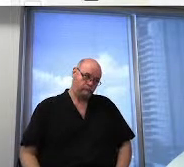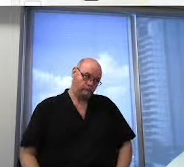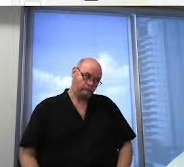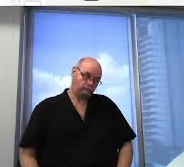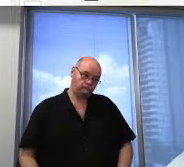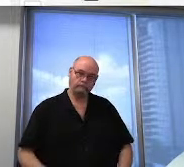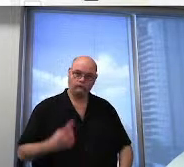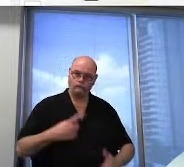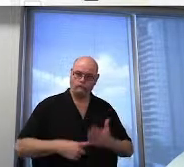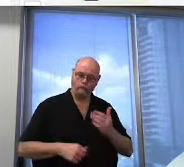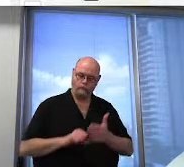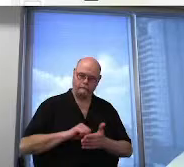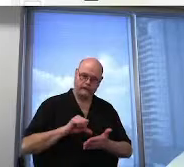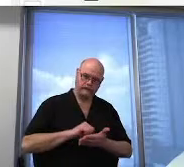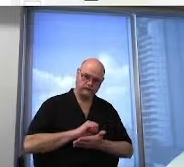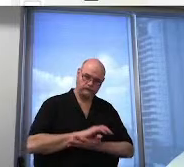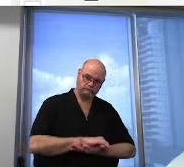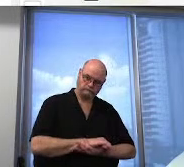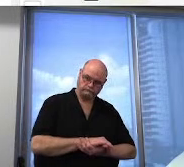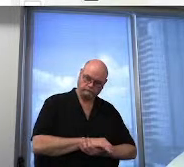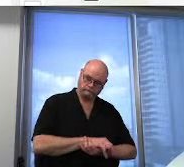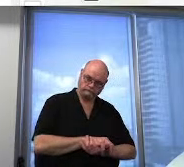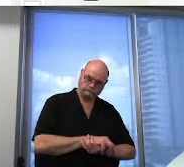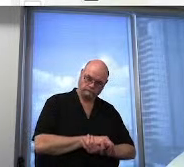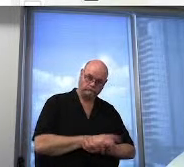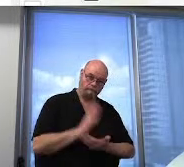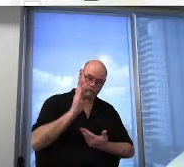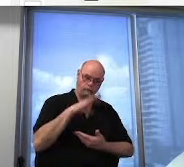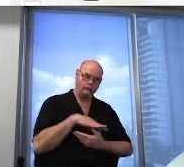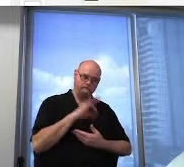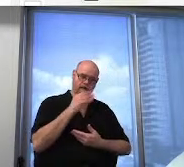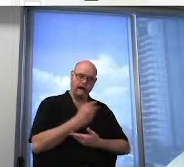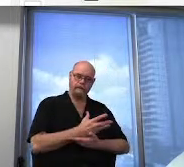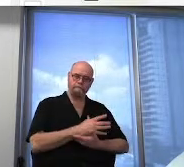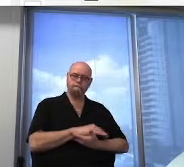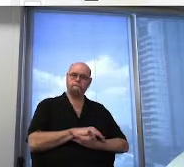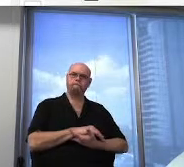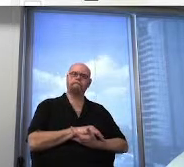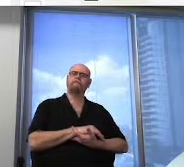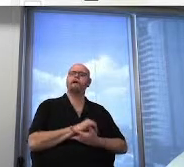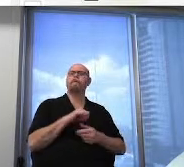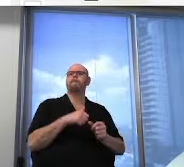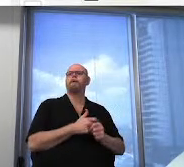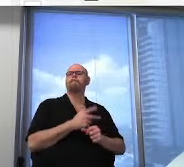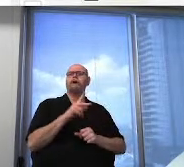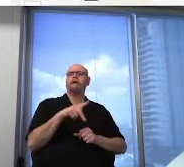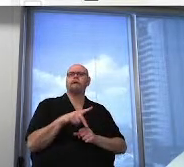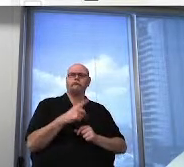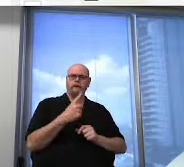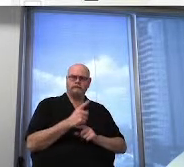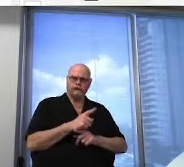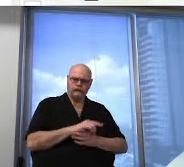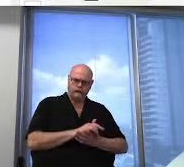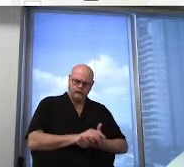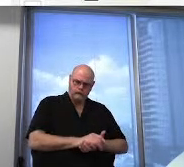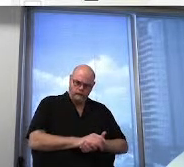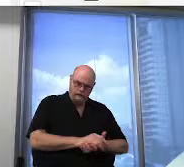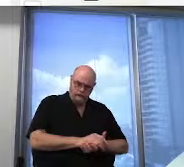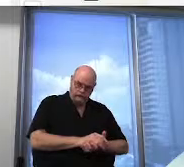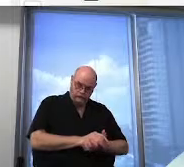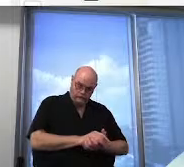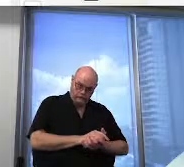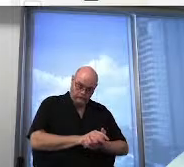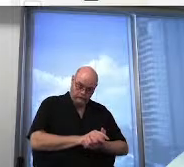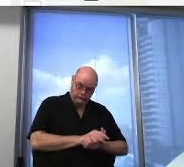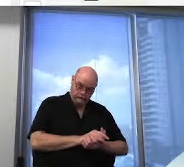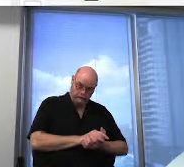It's, But can you mention what page? But we'll find it. Okay. Can I just follow up on that for 1 second? But if we